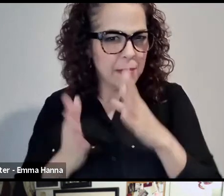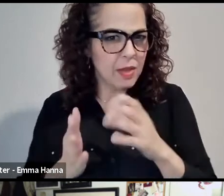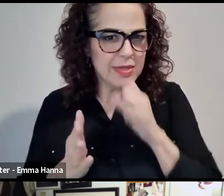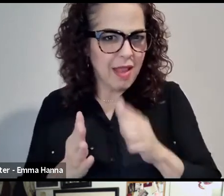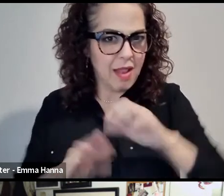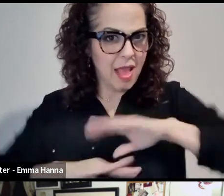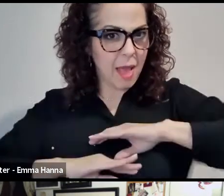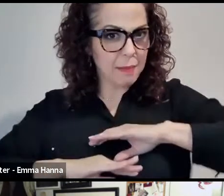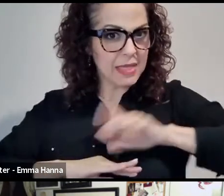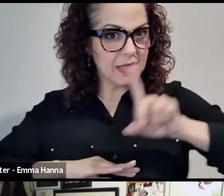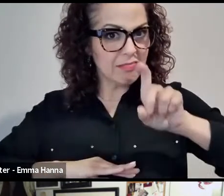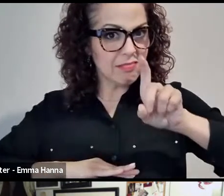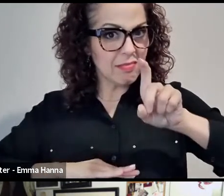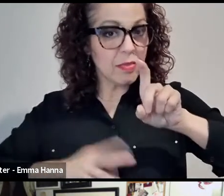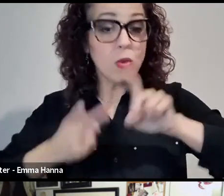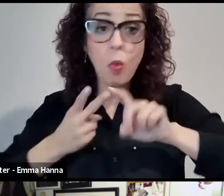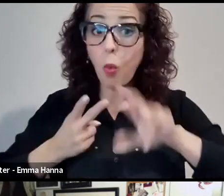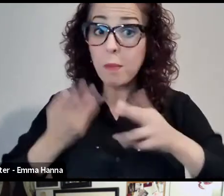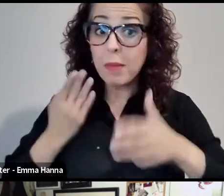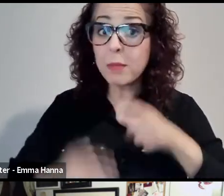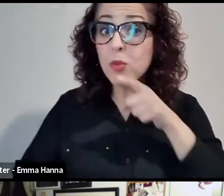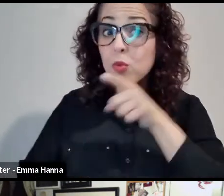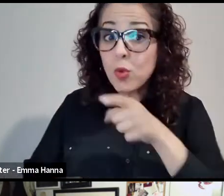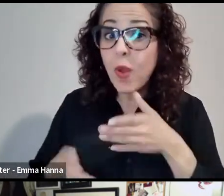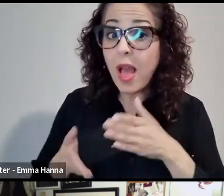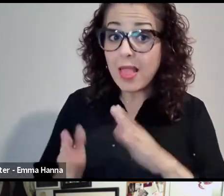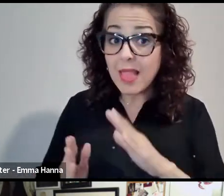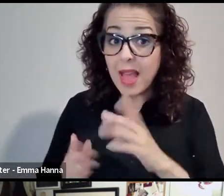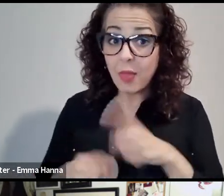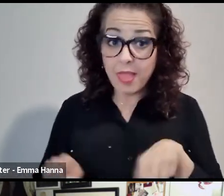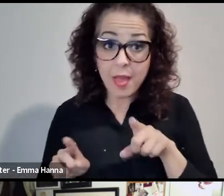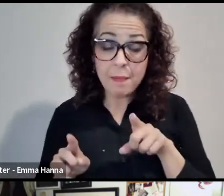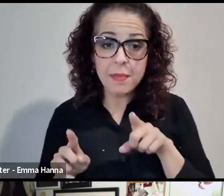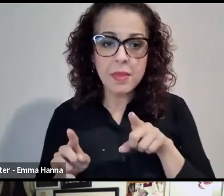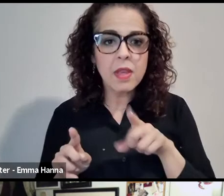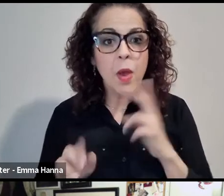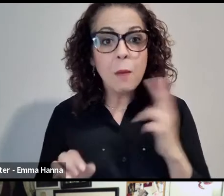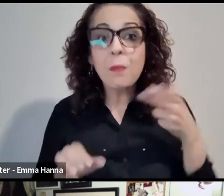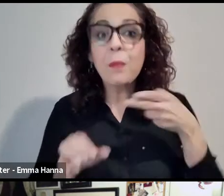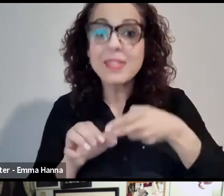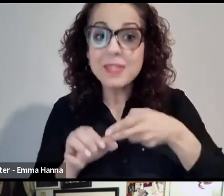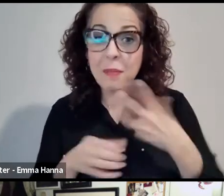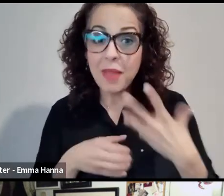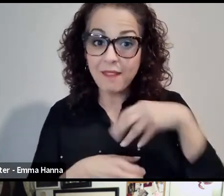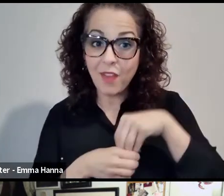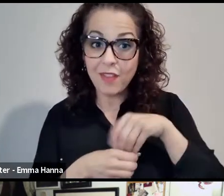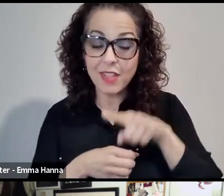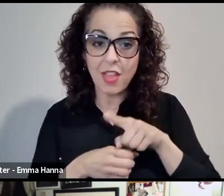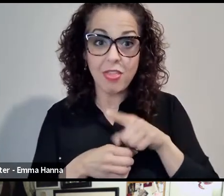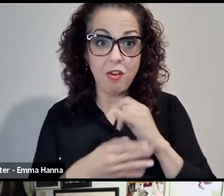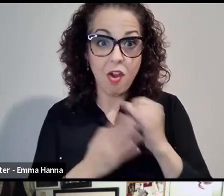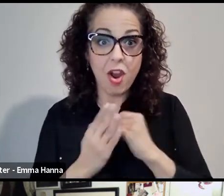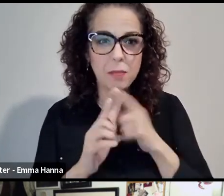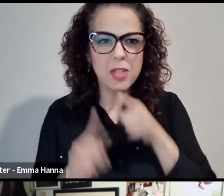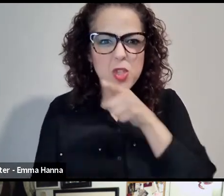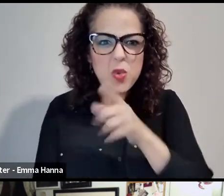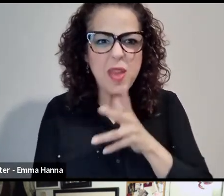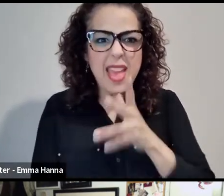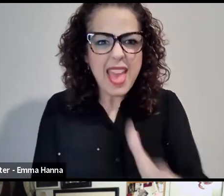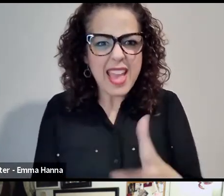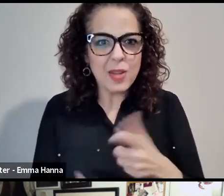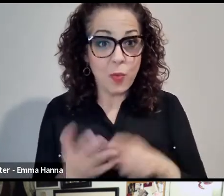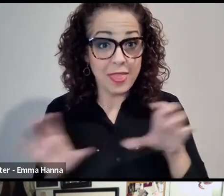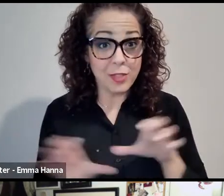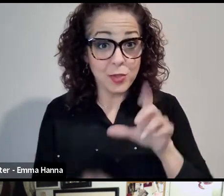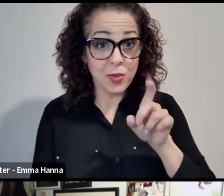Or where you have allowed them to participate in the art and you've hated what they've done? Yes,